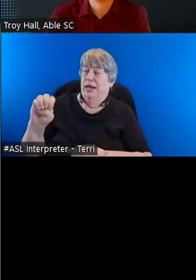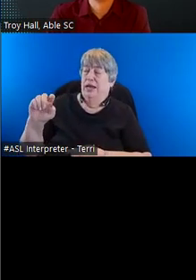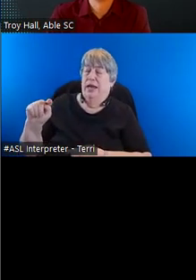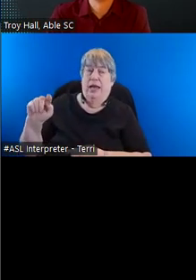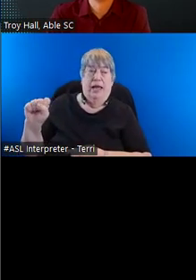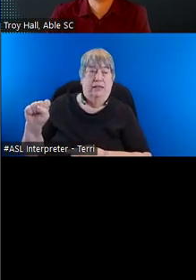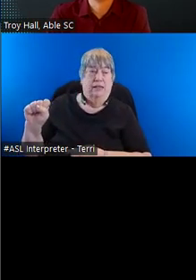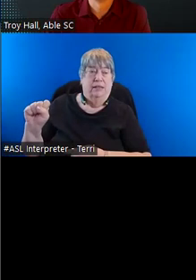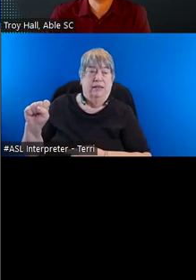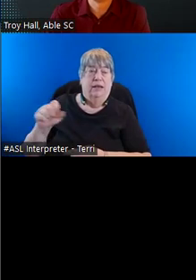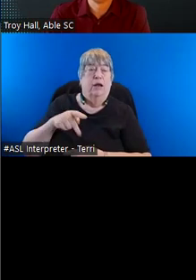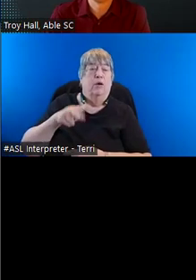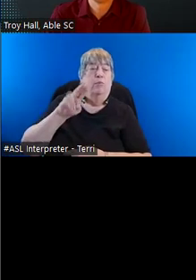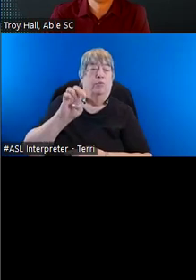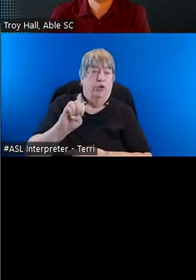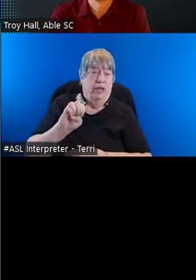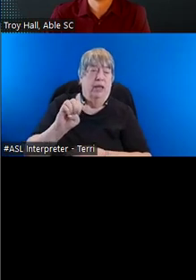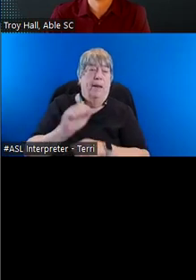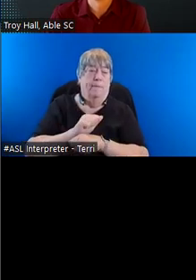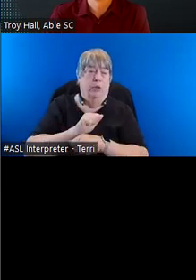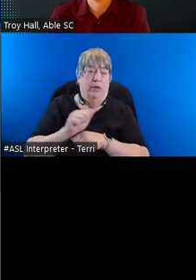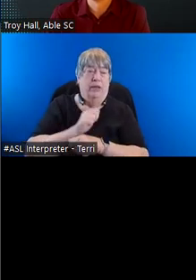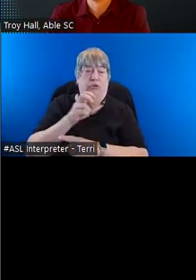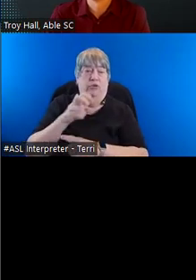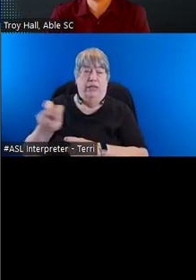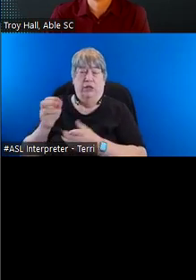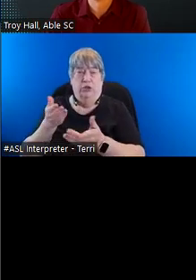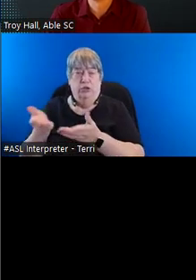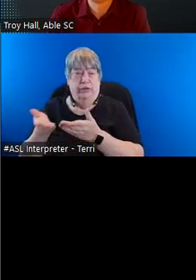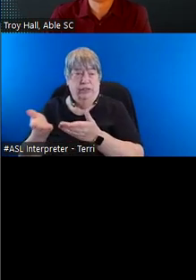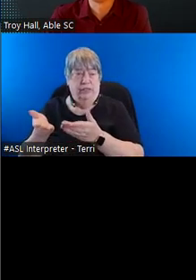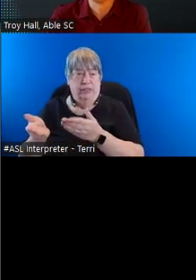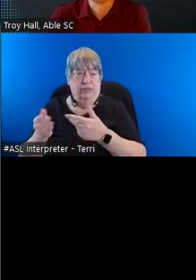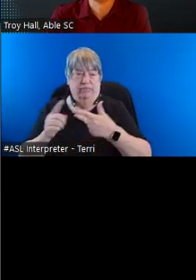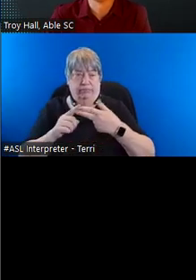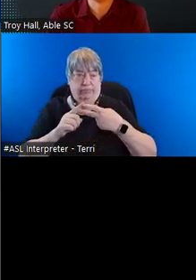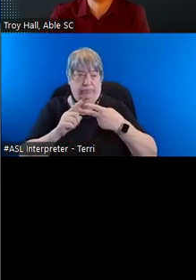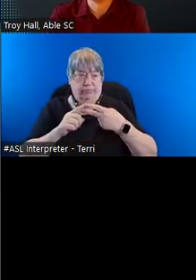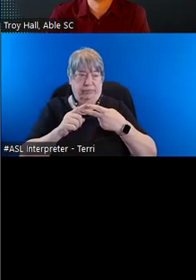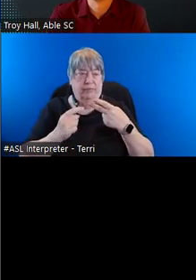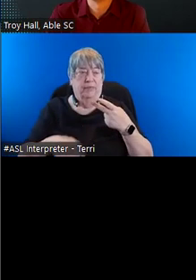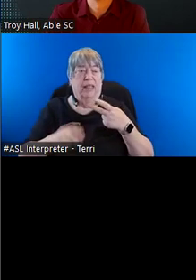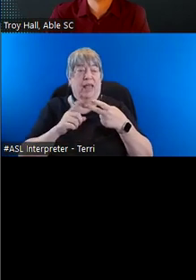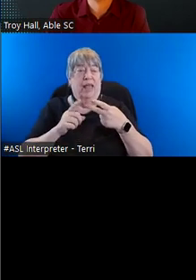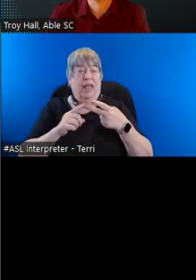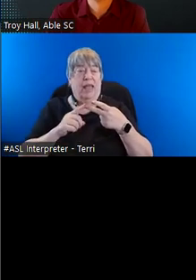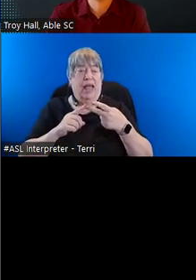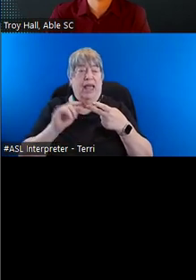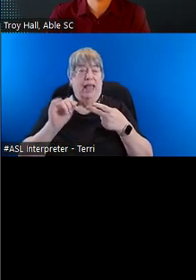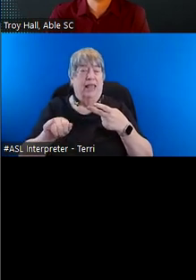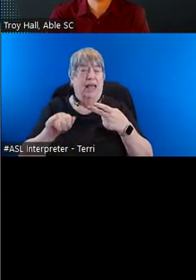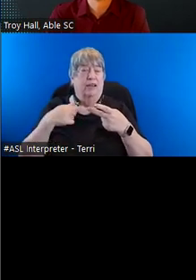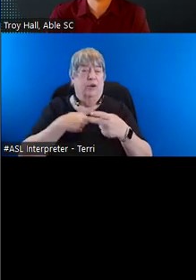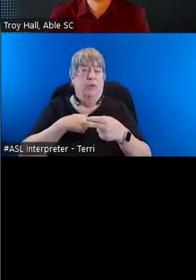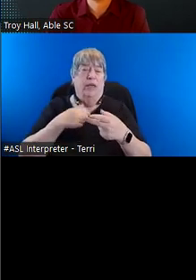are mandated under a few different laws, but most recently the Workforce Innovation and Opportunity Act, which you might hear called WIOA. That was